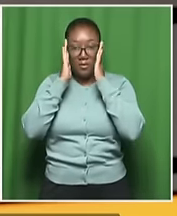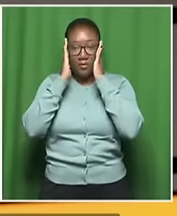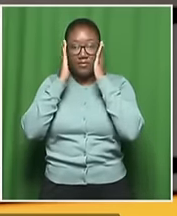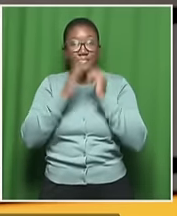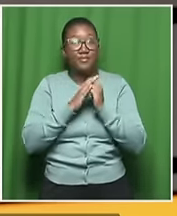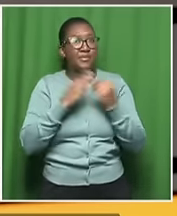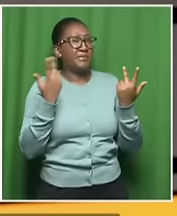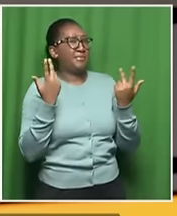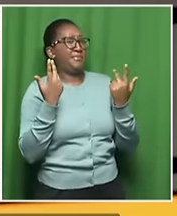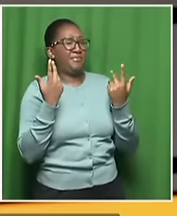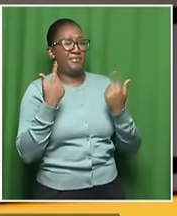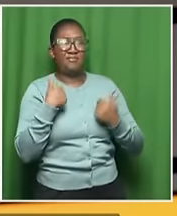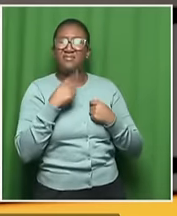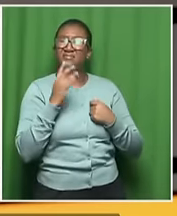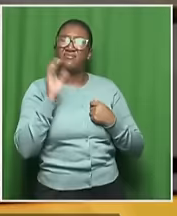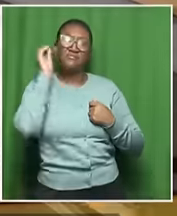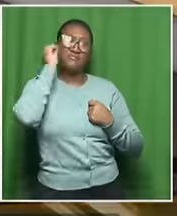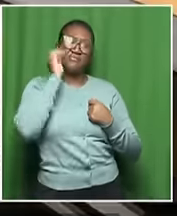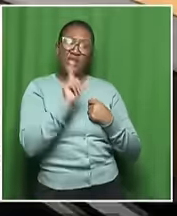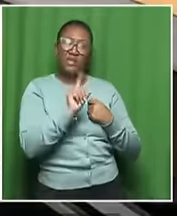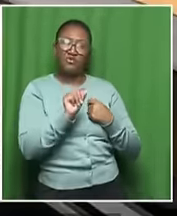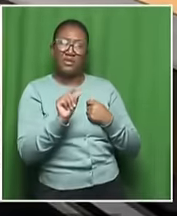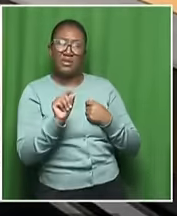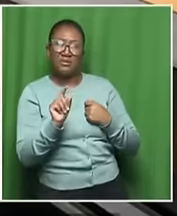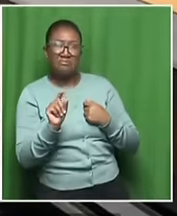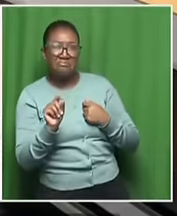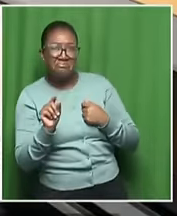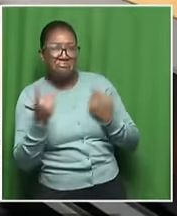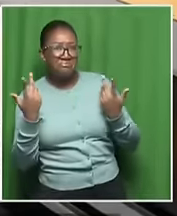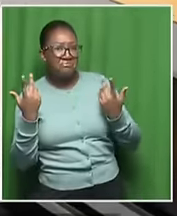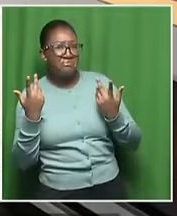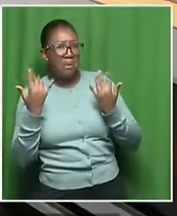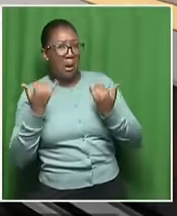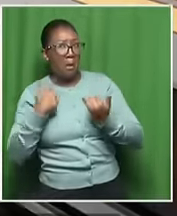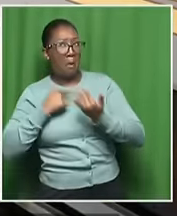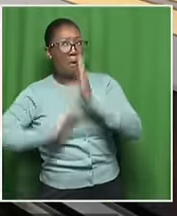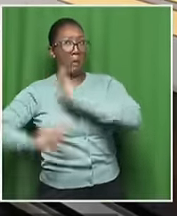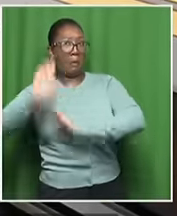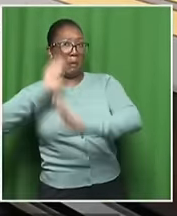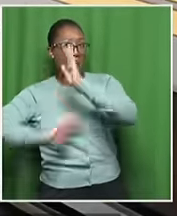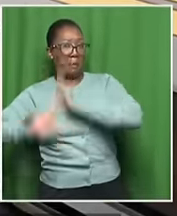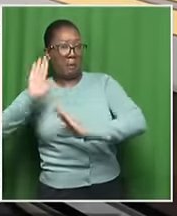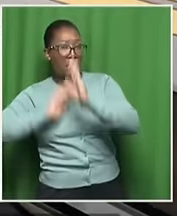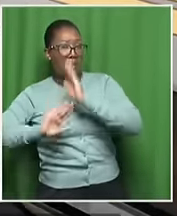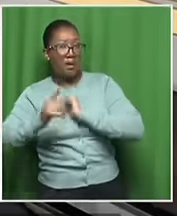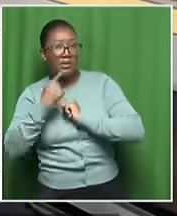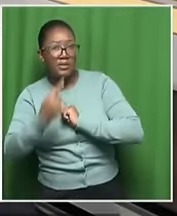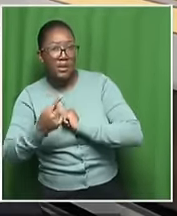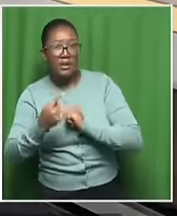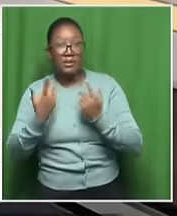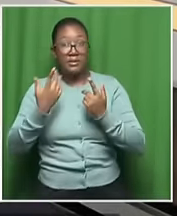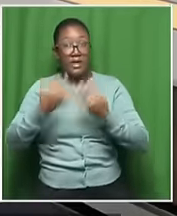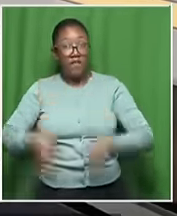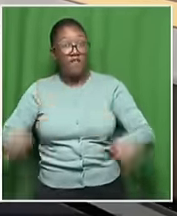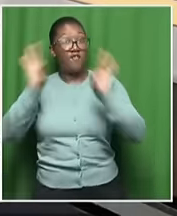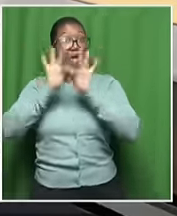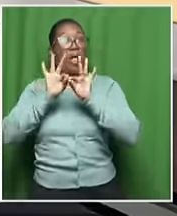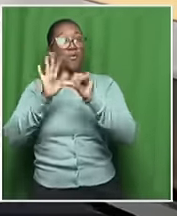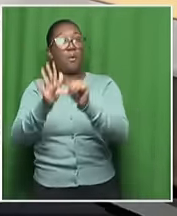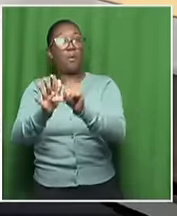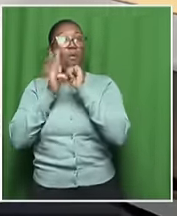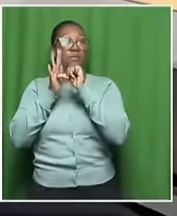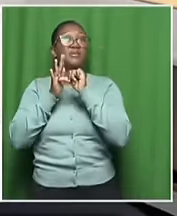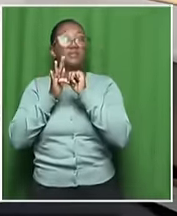that very interesting because, you know, you spent quite a bit of time talking about the fact that we need values as a